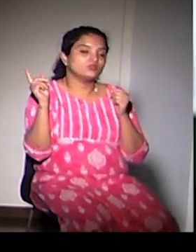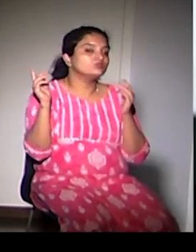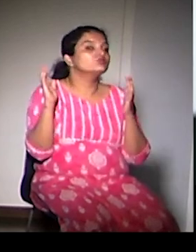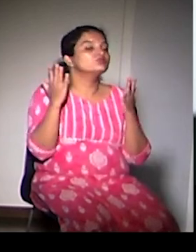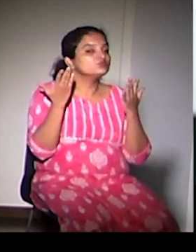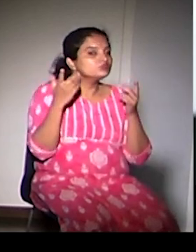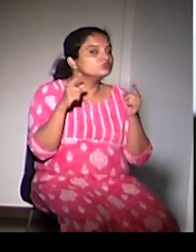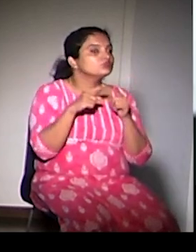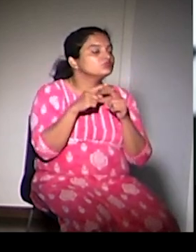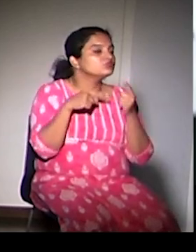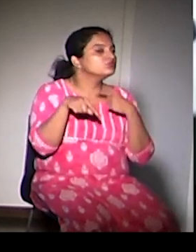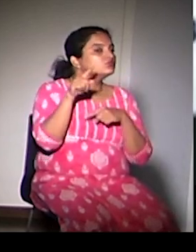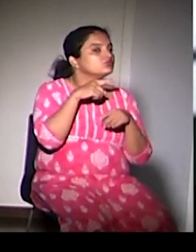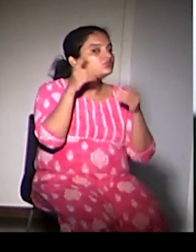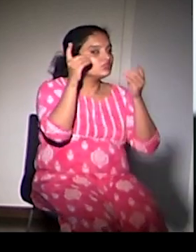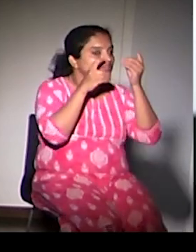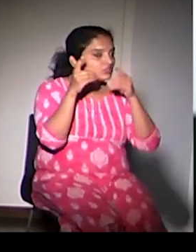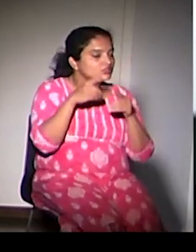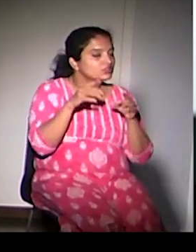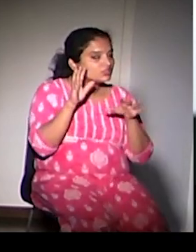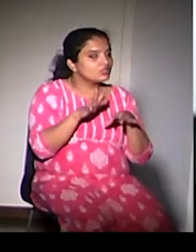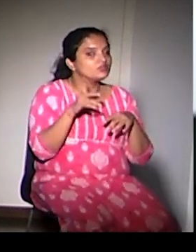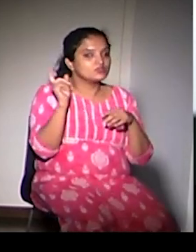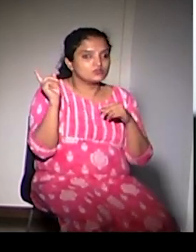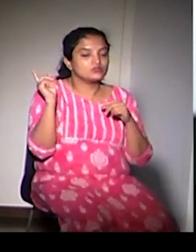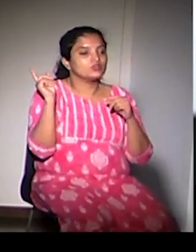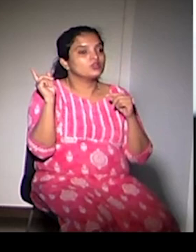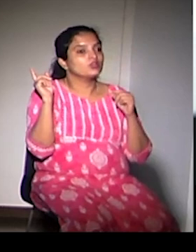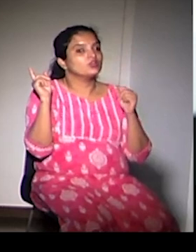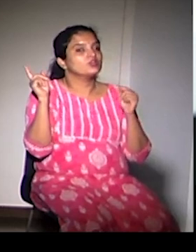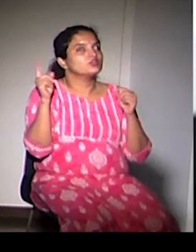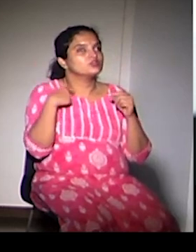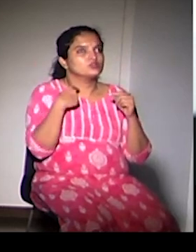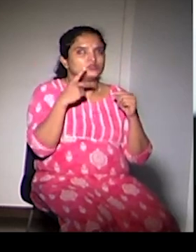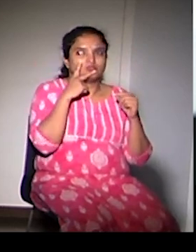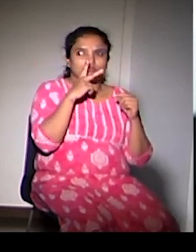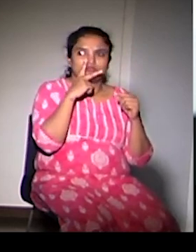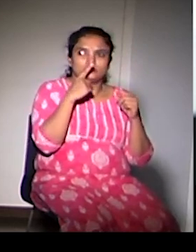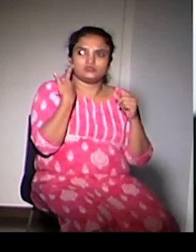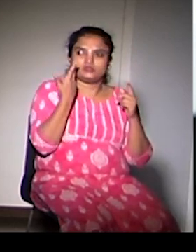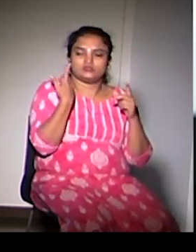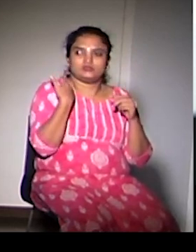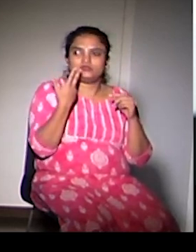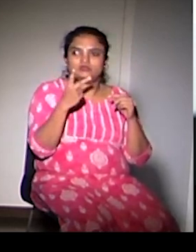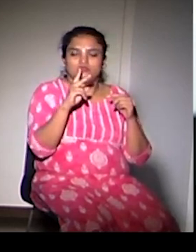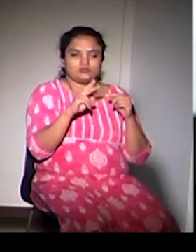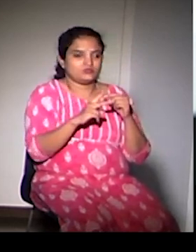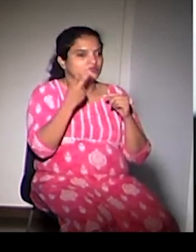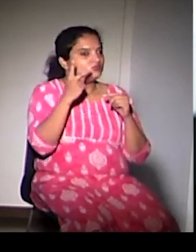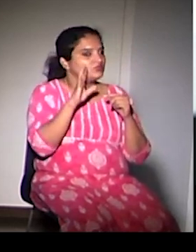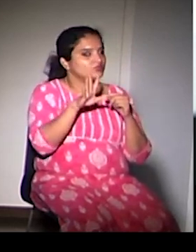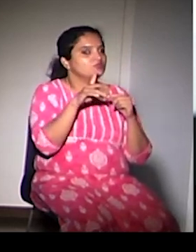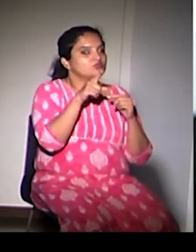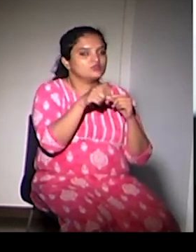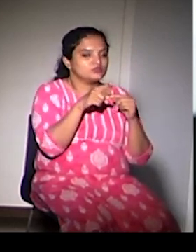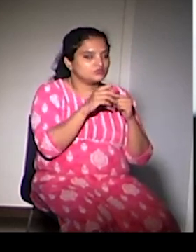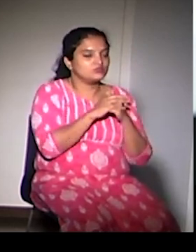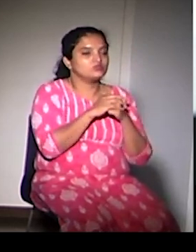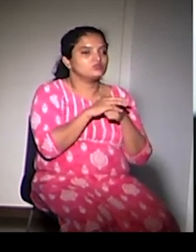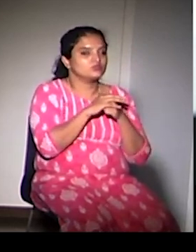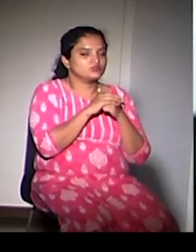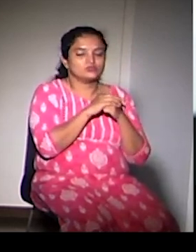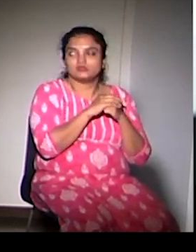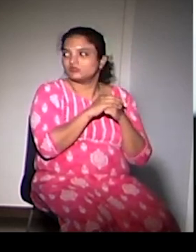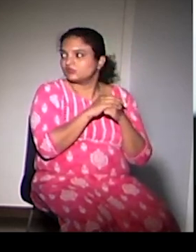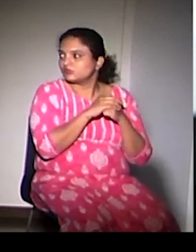sort of formal design, but this is one of the sort of prototypes, I suppose you might say, for the cuerda seca